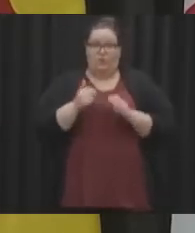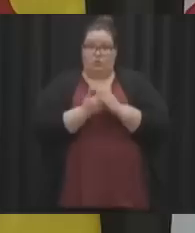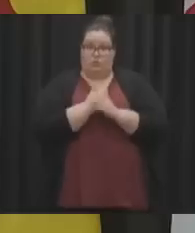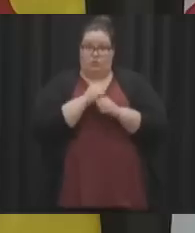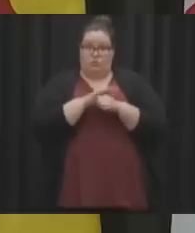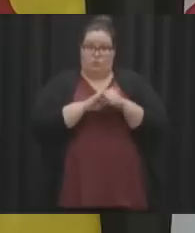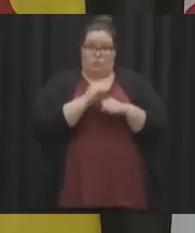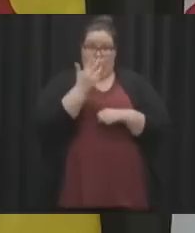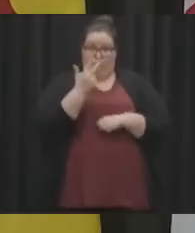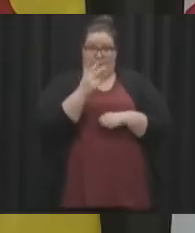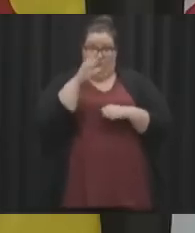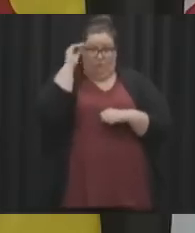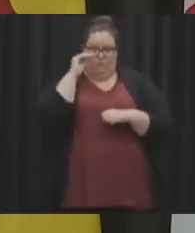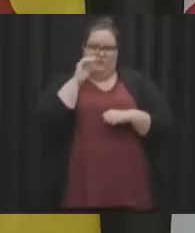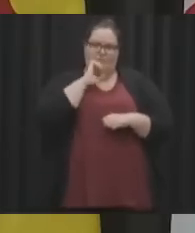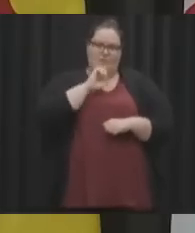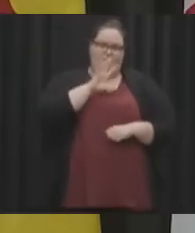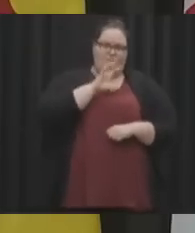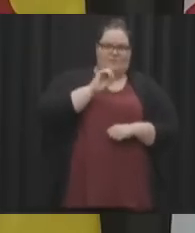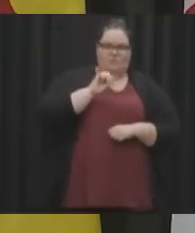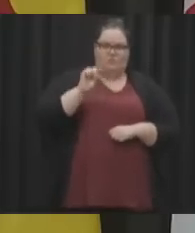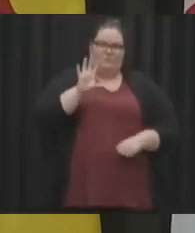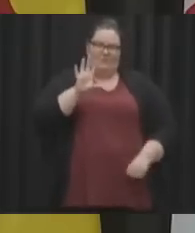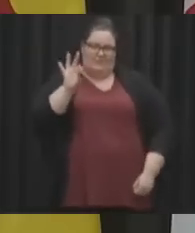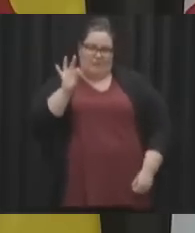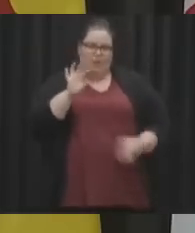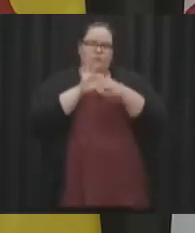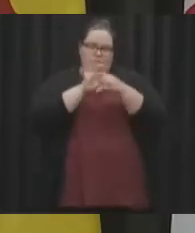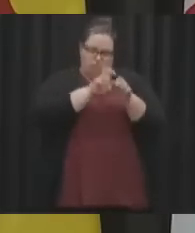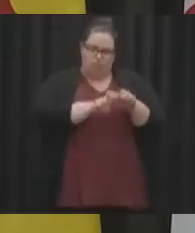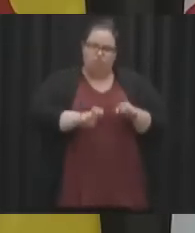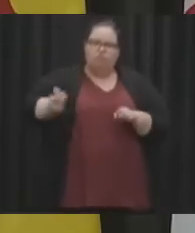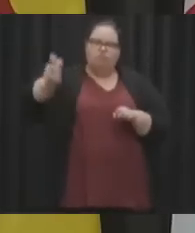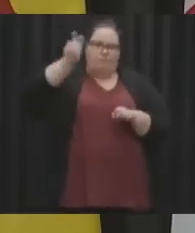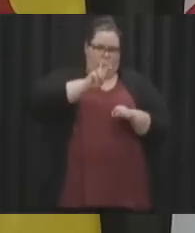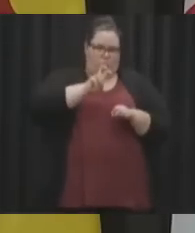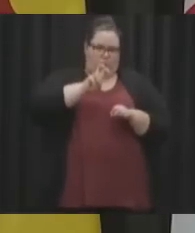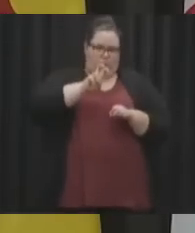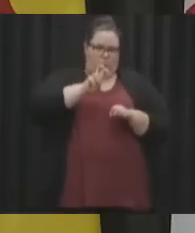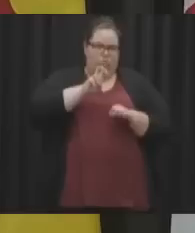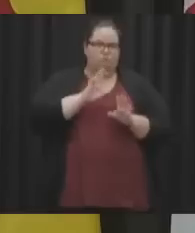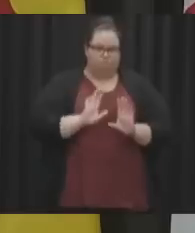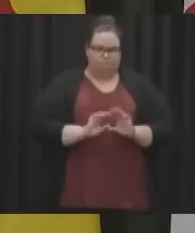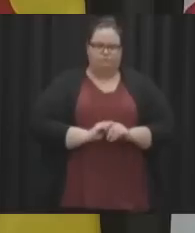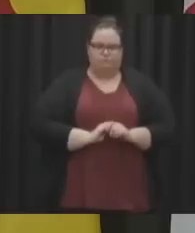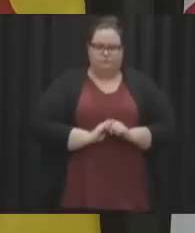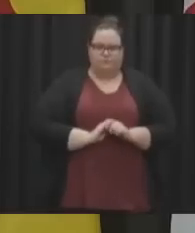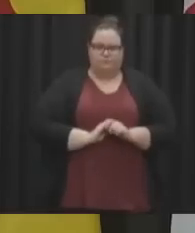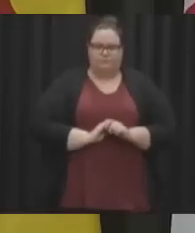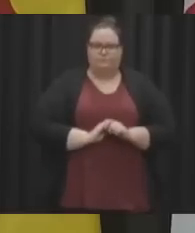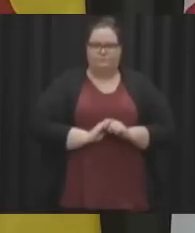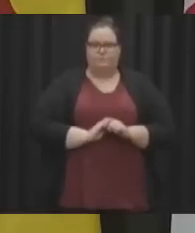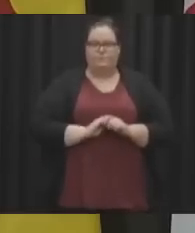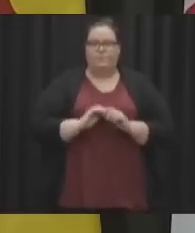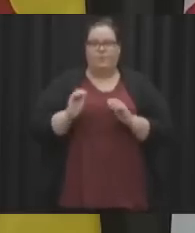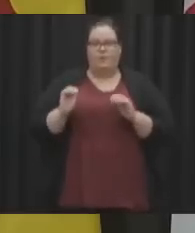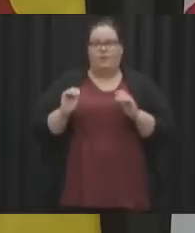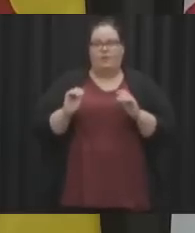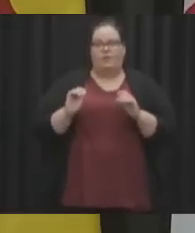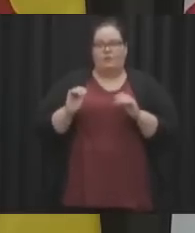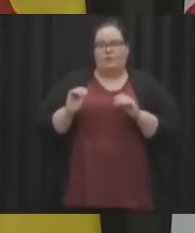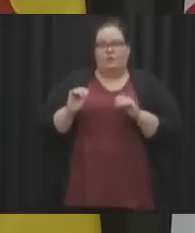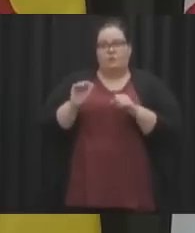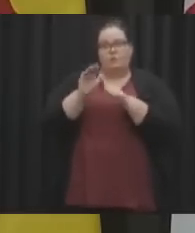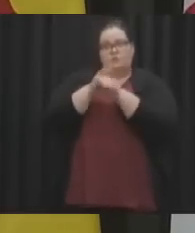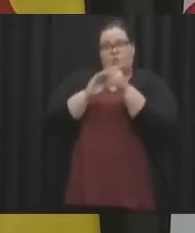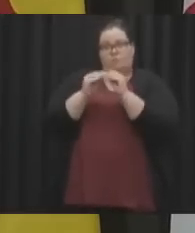and 89, and three people over 90. Nine of these cases are related to an outbreak at the Manoir Notre-Dame, and three